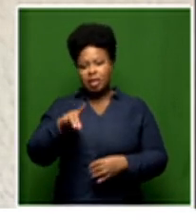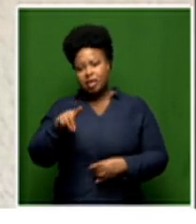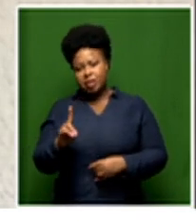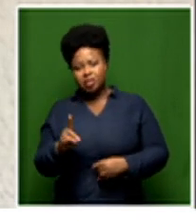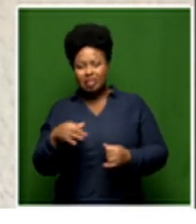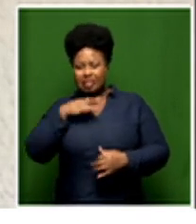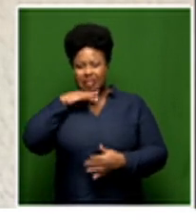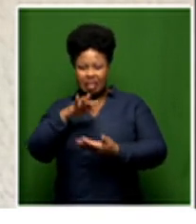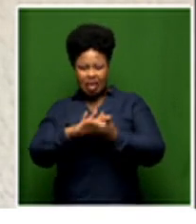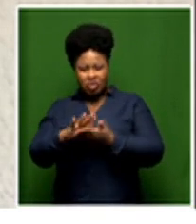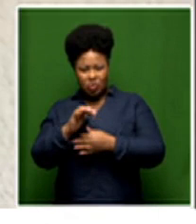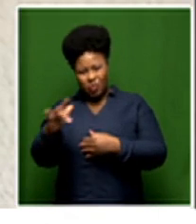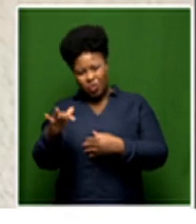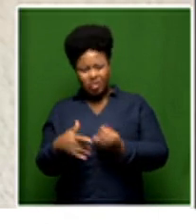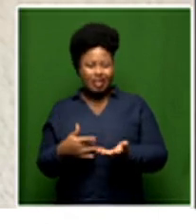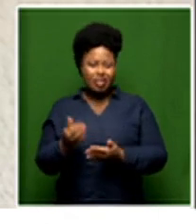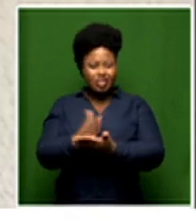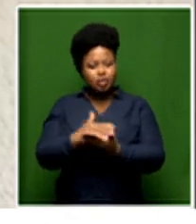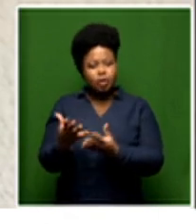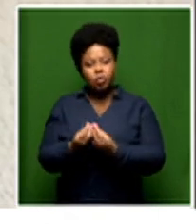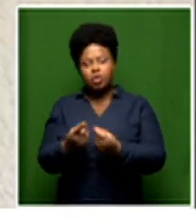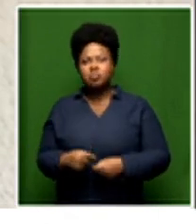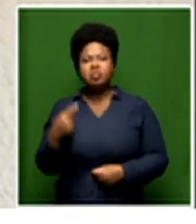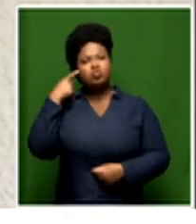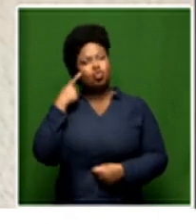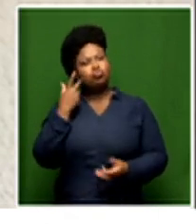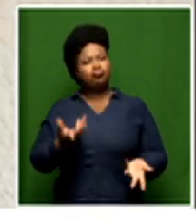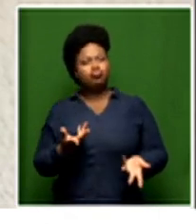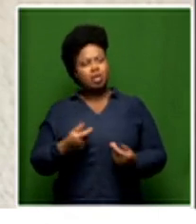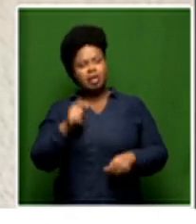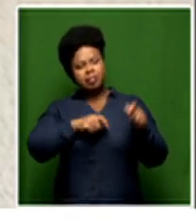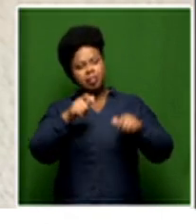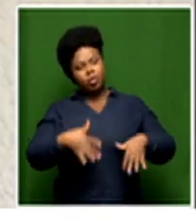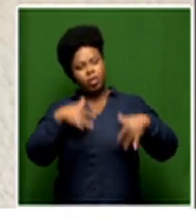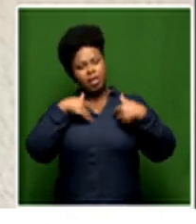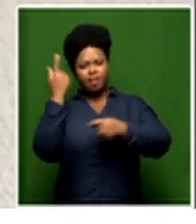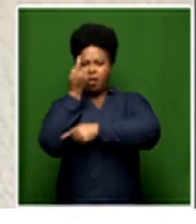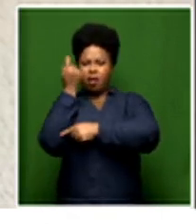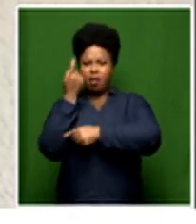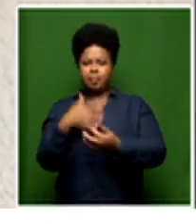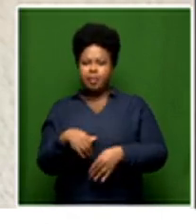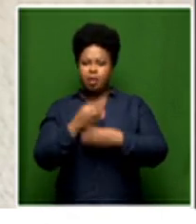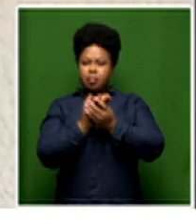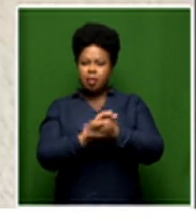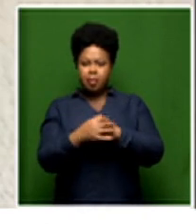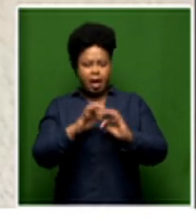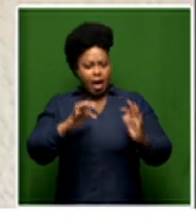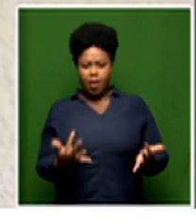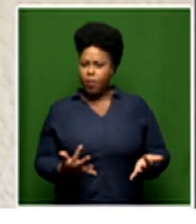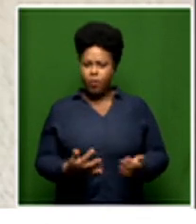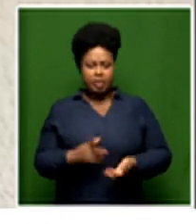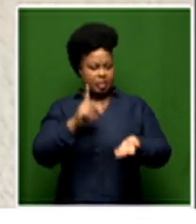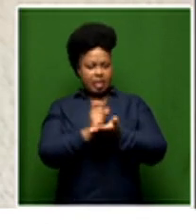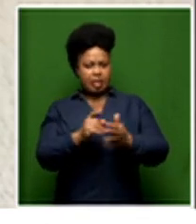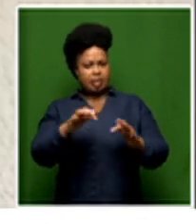dirty water with animals. So, and I thought, you know, how do you expect people like that to wash their hands and sanitize, you